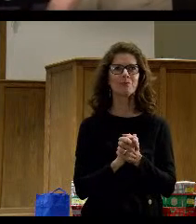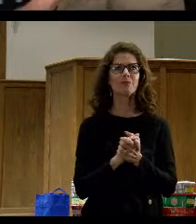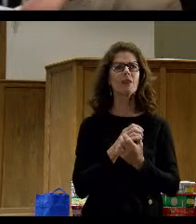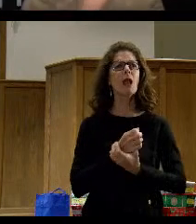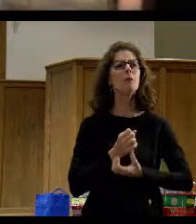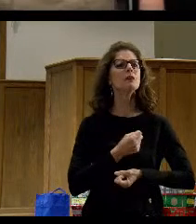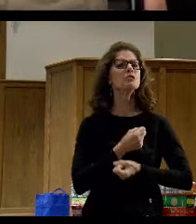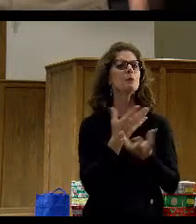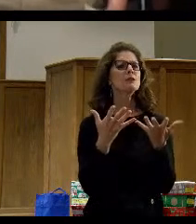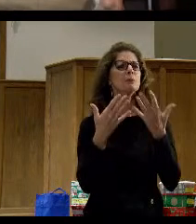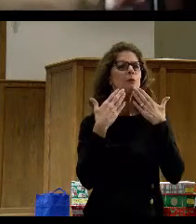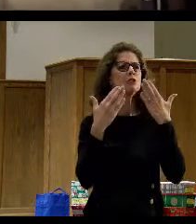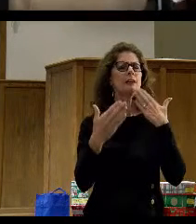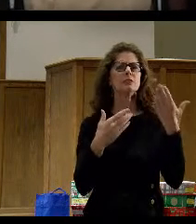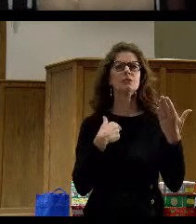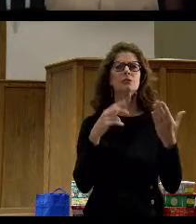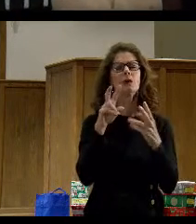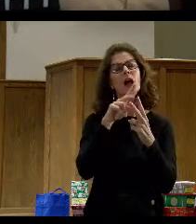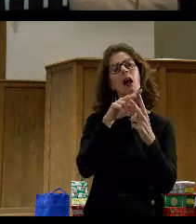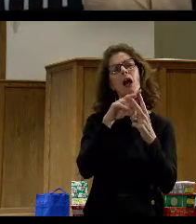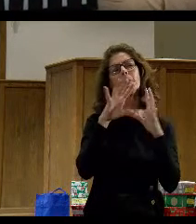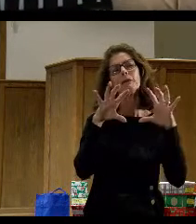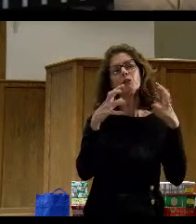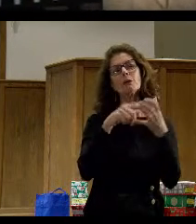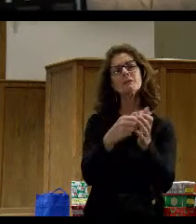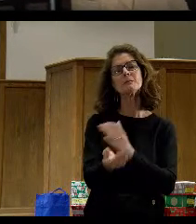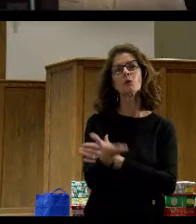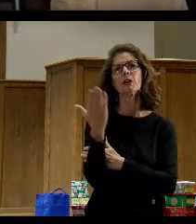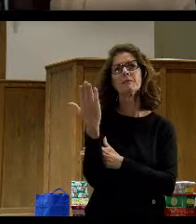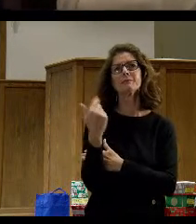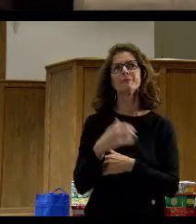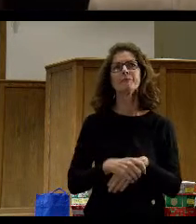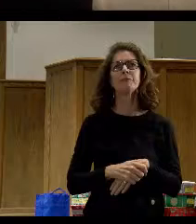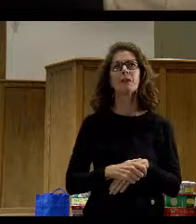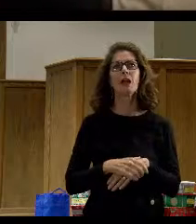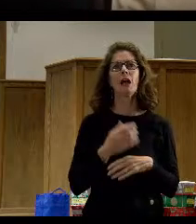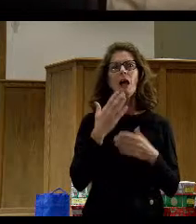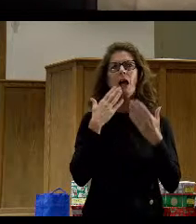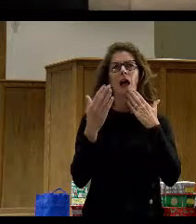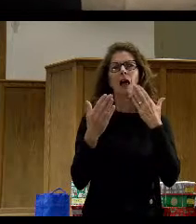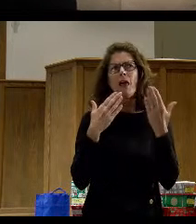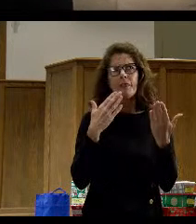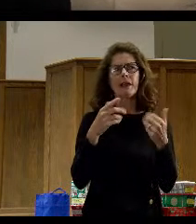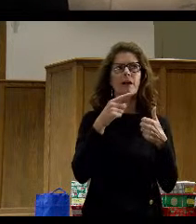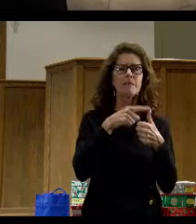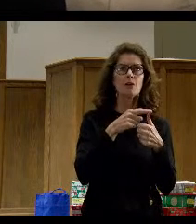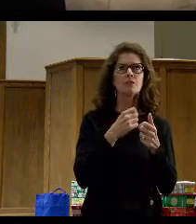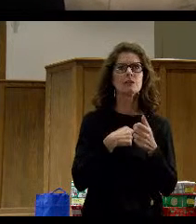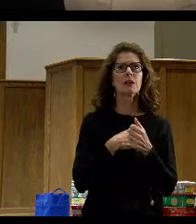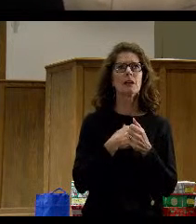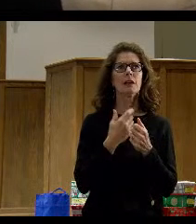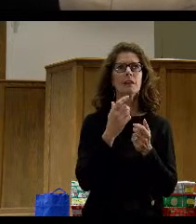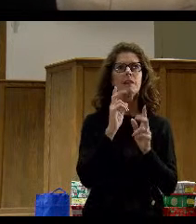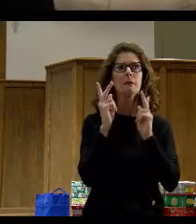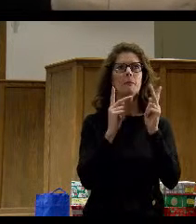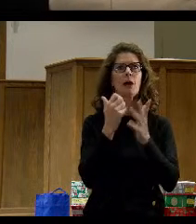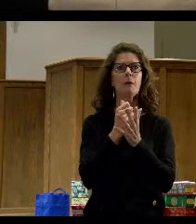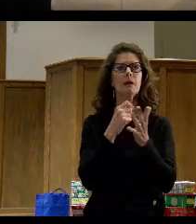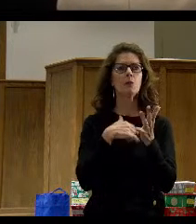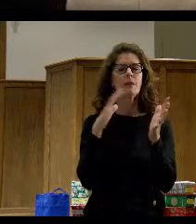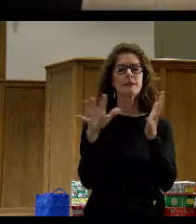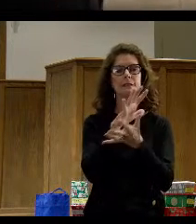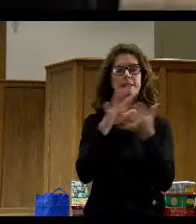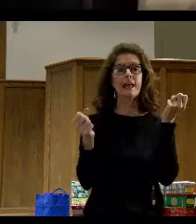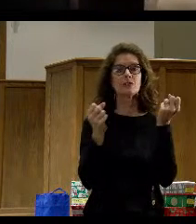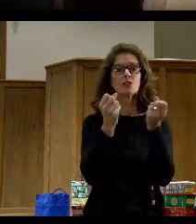of different groups this morning. First of all, if you will join me in just expressing thanks to all of those who've been helping with our disaster relief efforts over the last